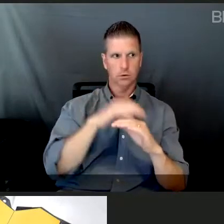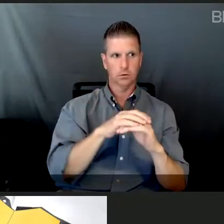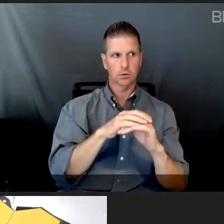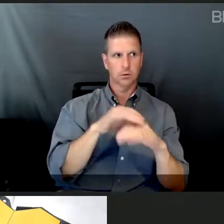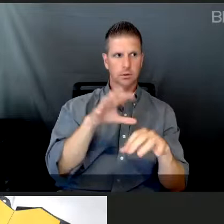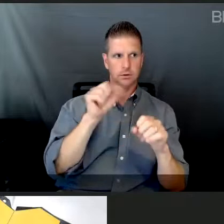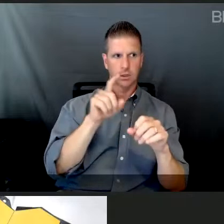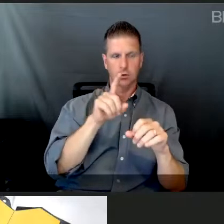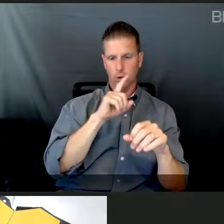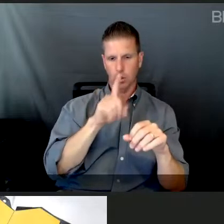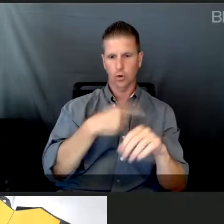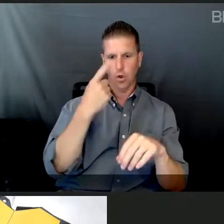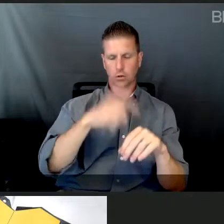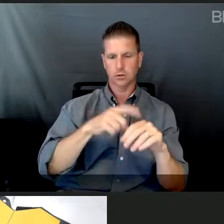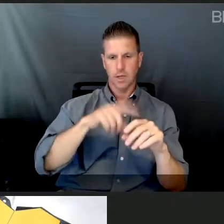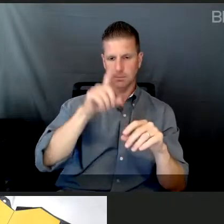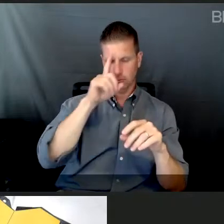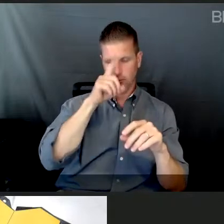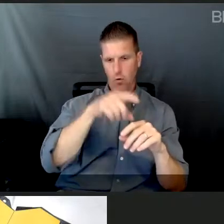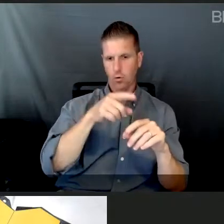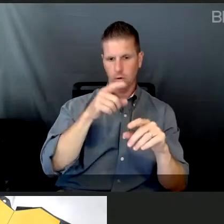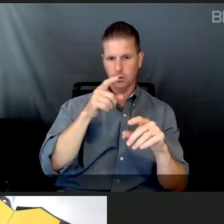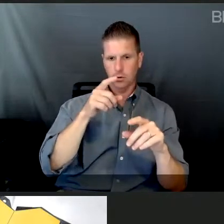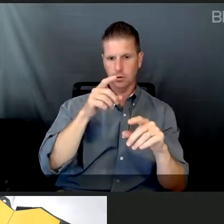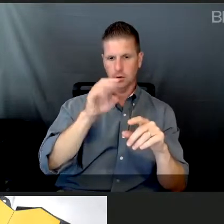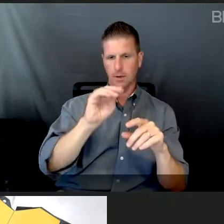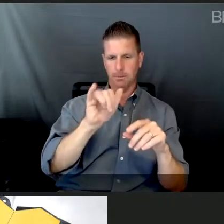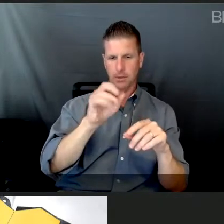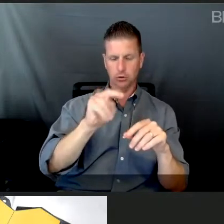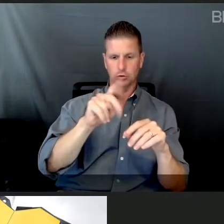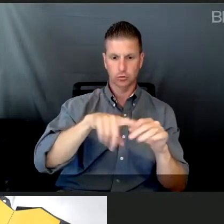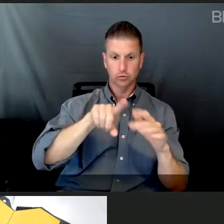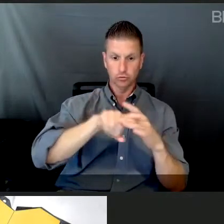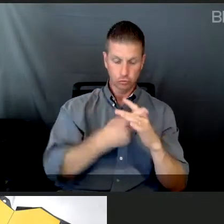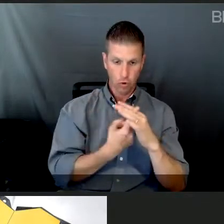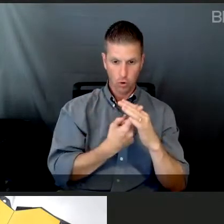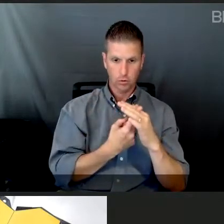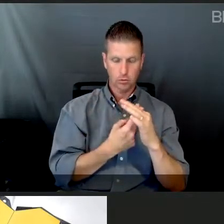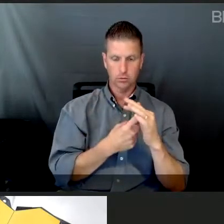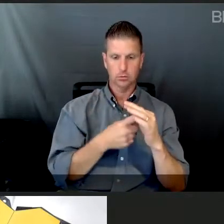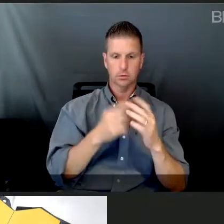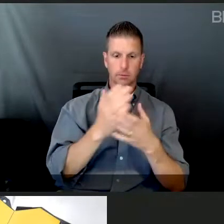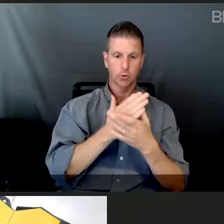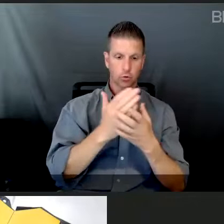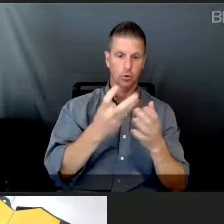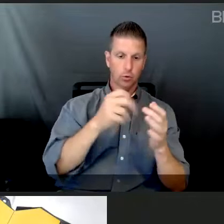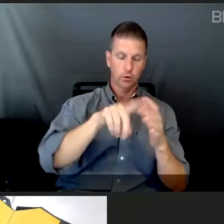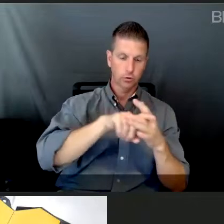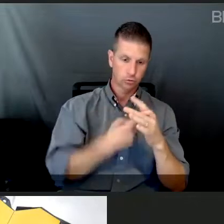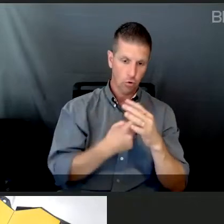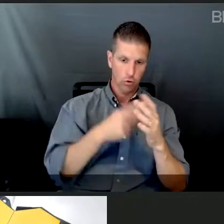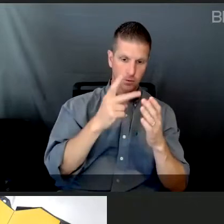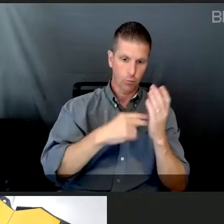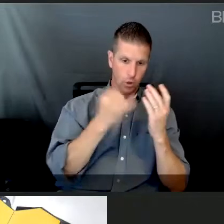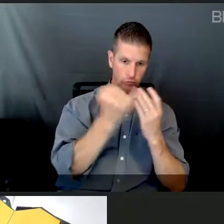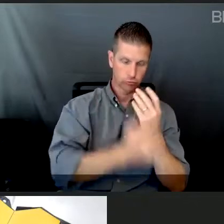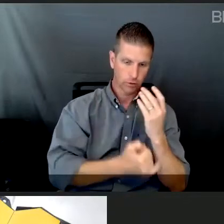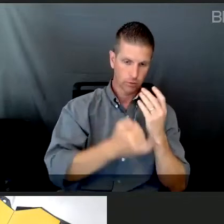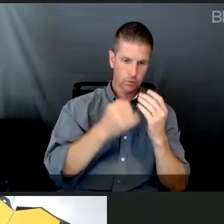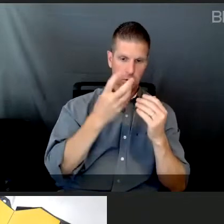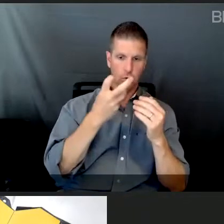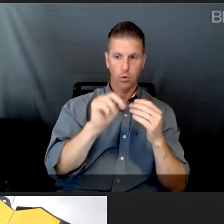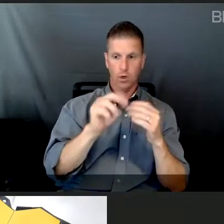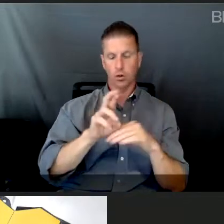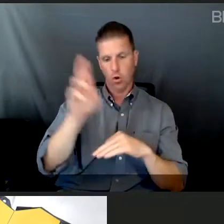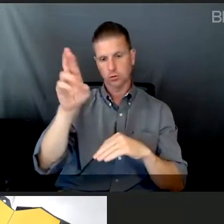long time for flagship missions to come to fruition. And so, in between when they started the project and, when it launched, there